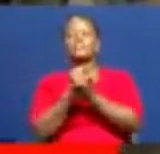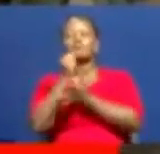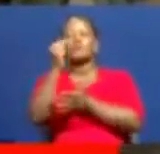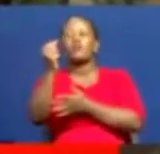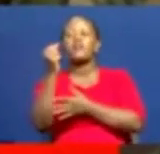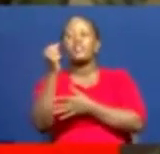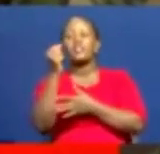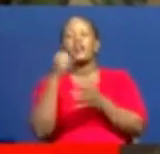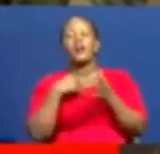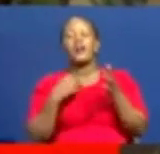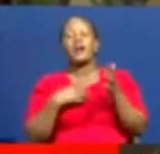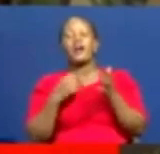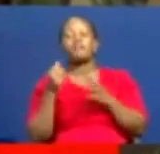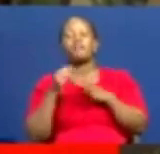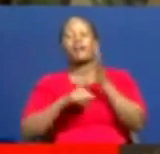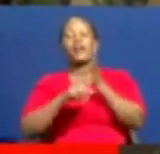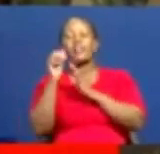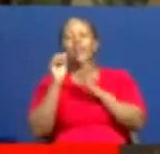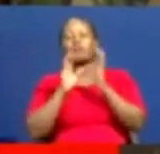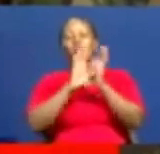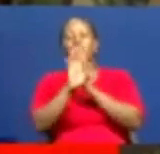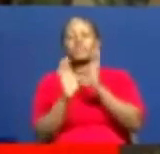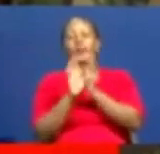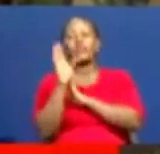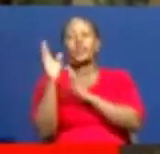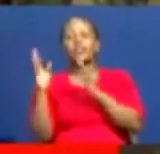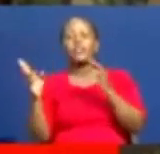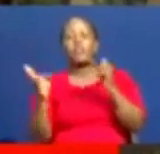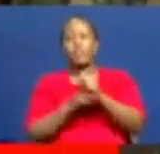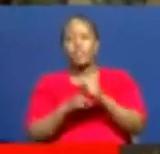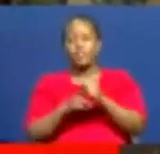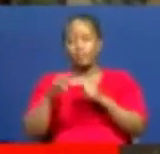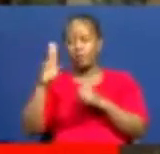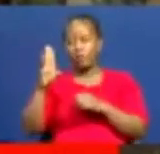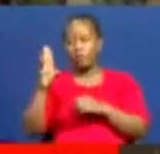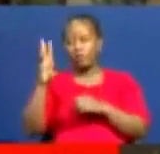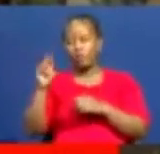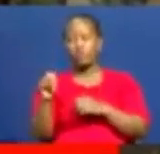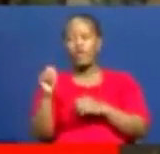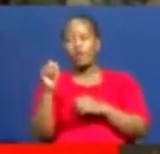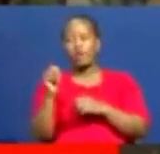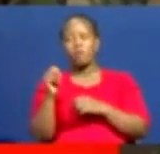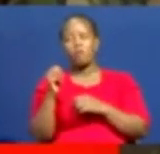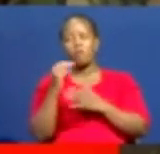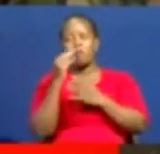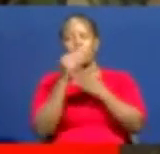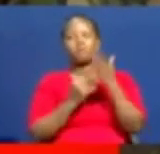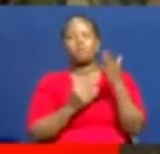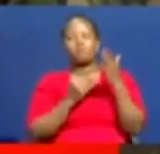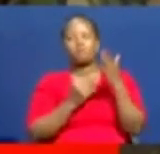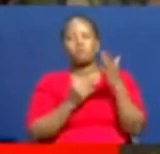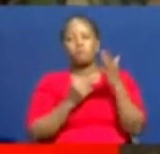under Chapter 7 of the UN Charter that